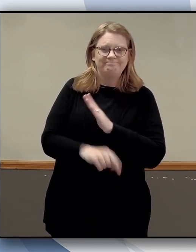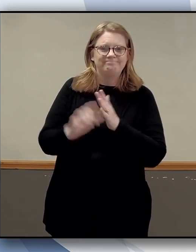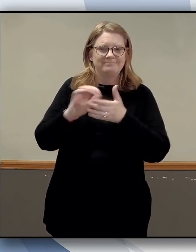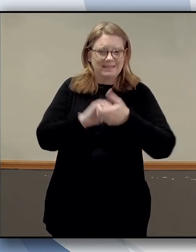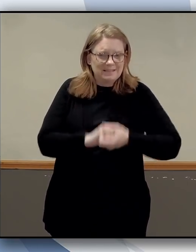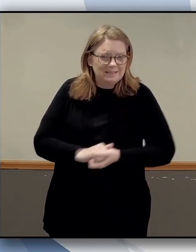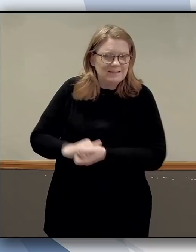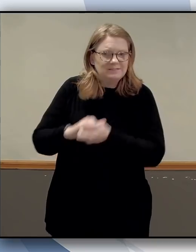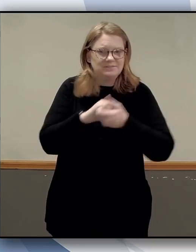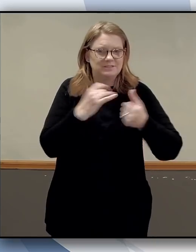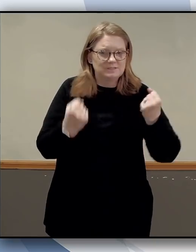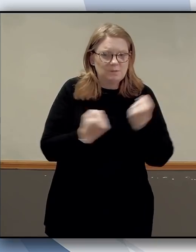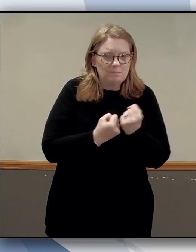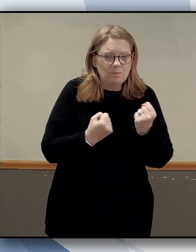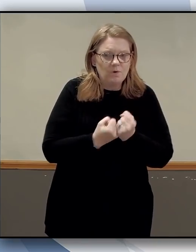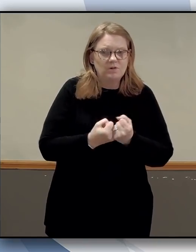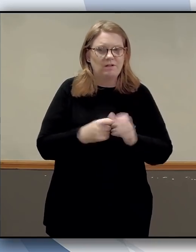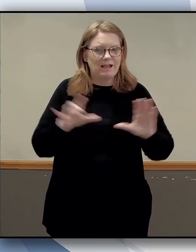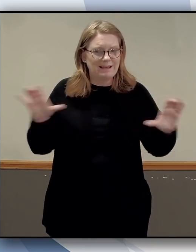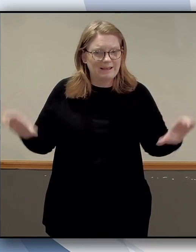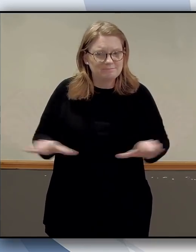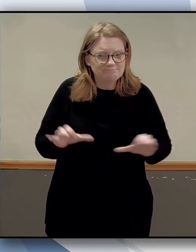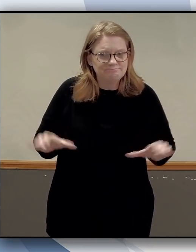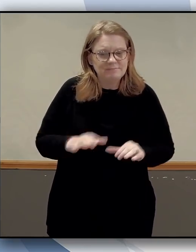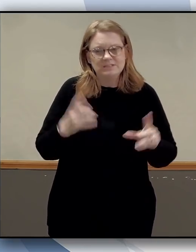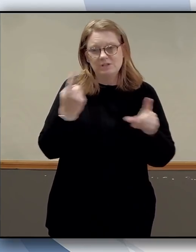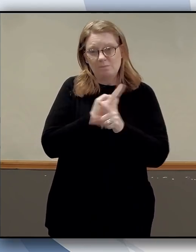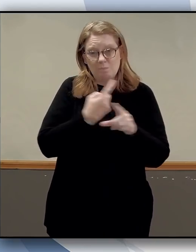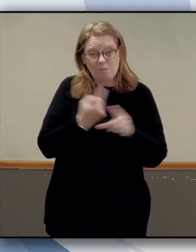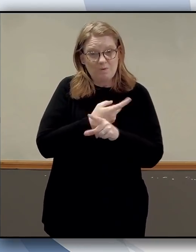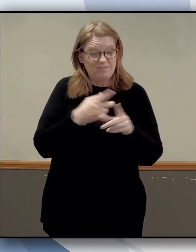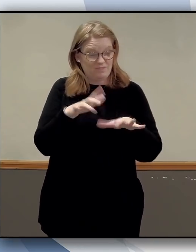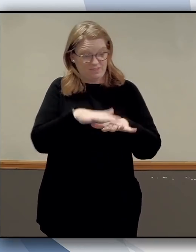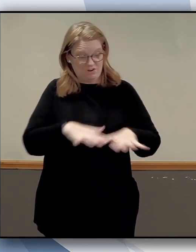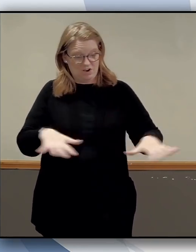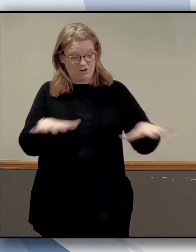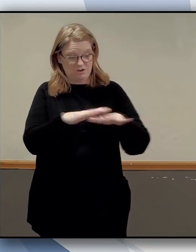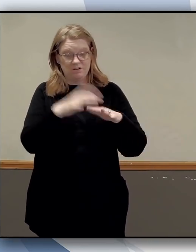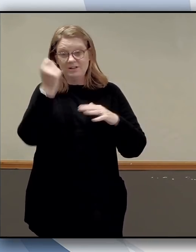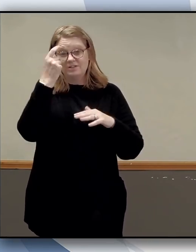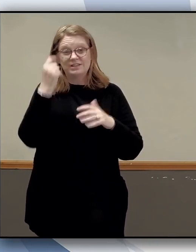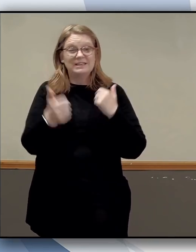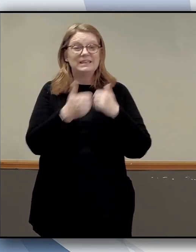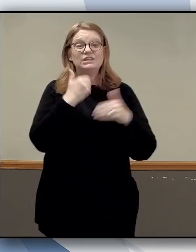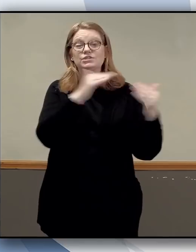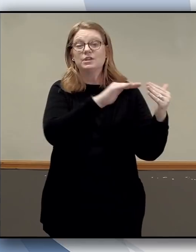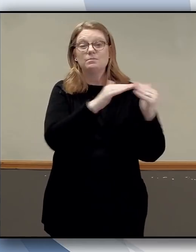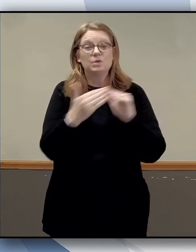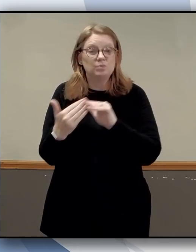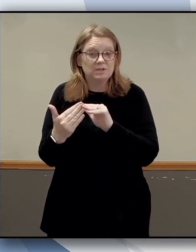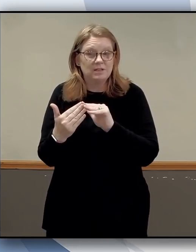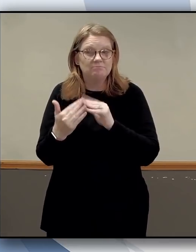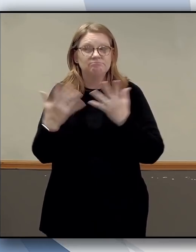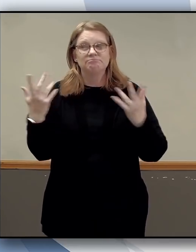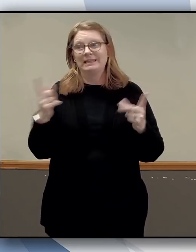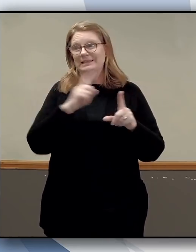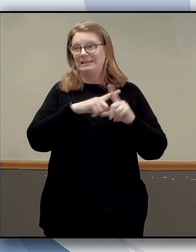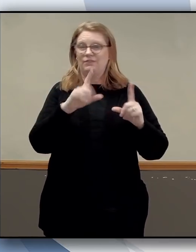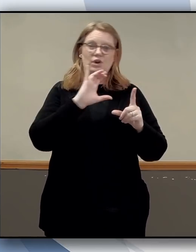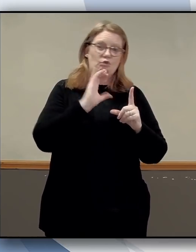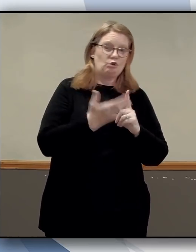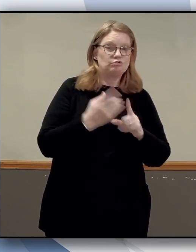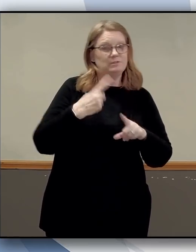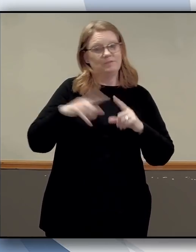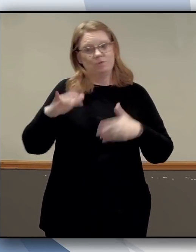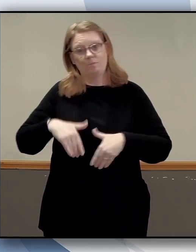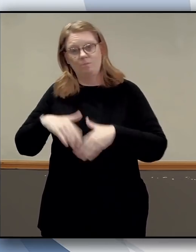leaders on action that's appropriate for their communities and regions, because each community has got different culture, different approaches,